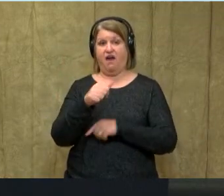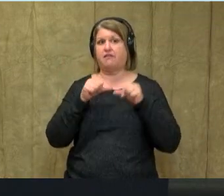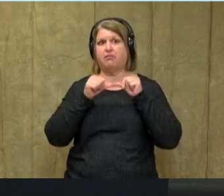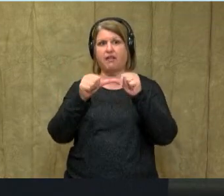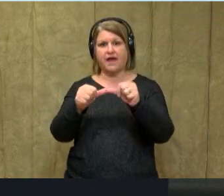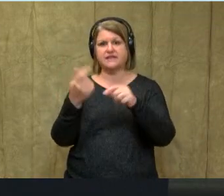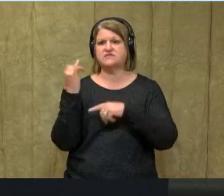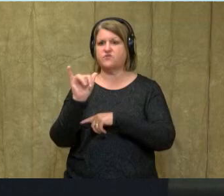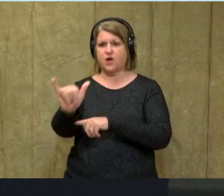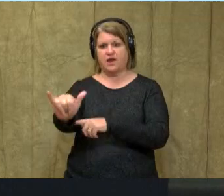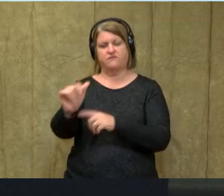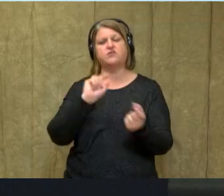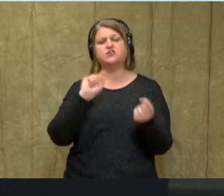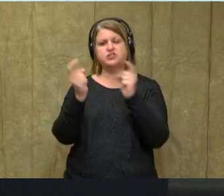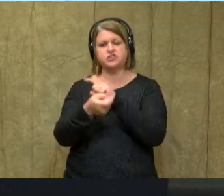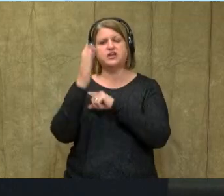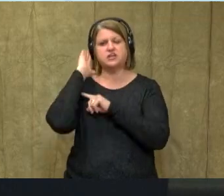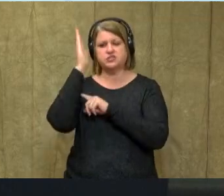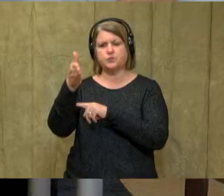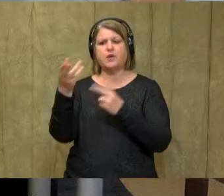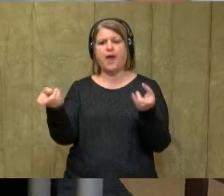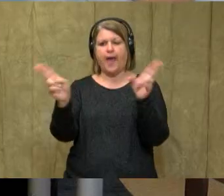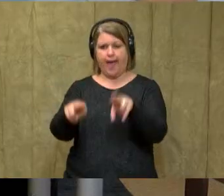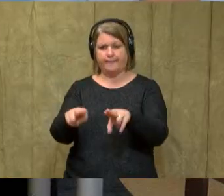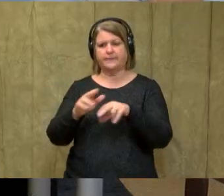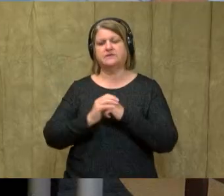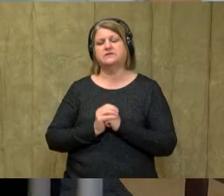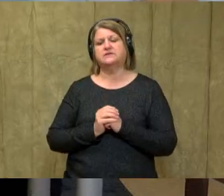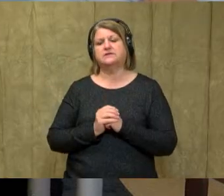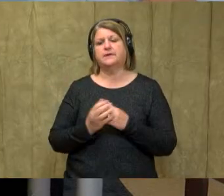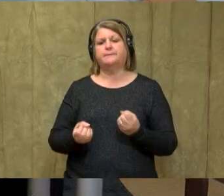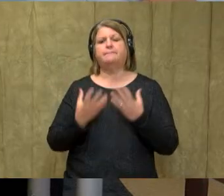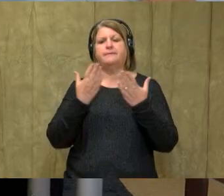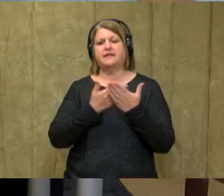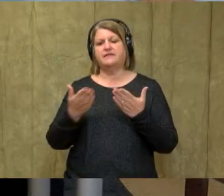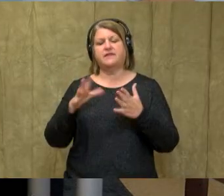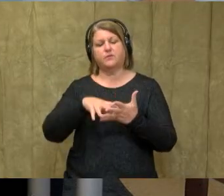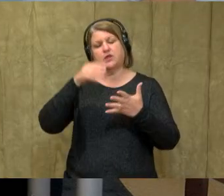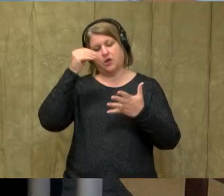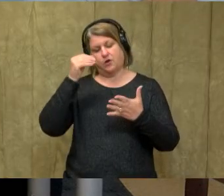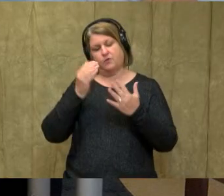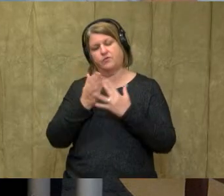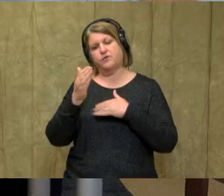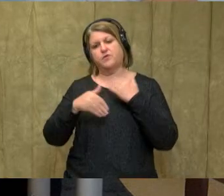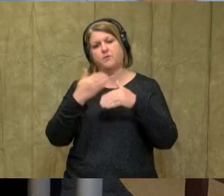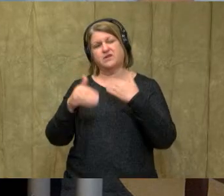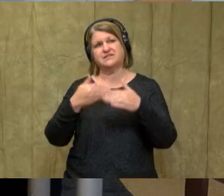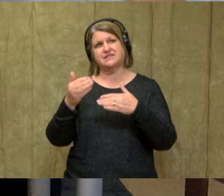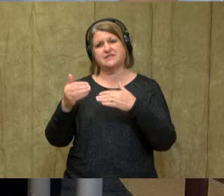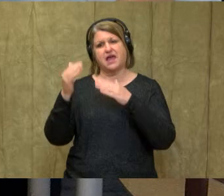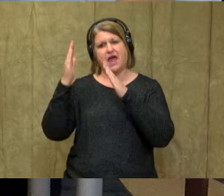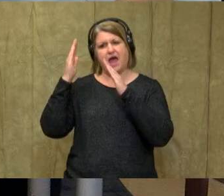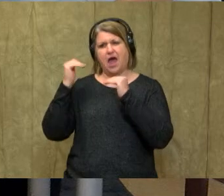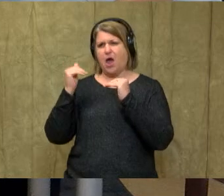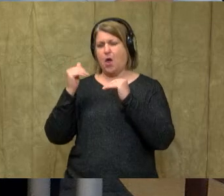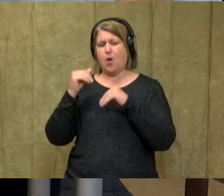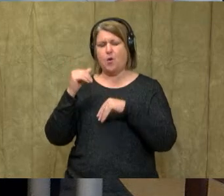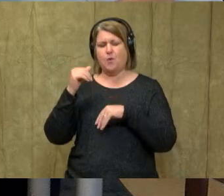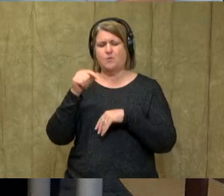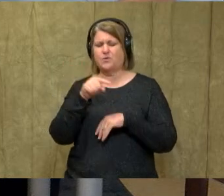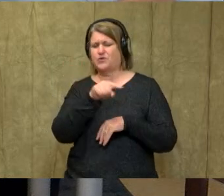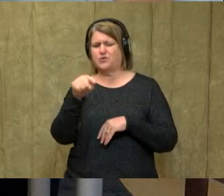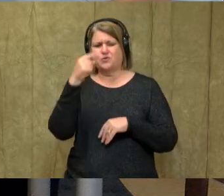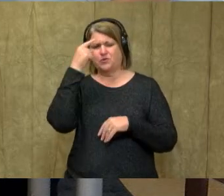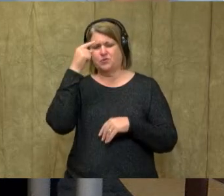come, and that's a good thing. So a lot that we've learned throughout this process, and I hope that you don't believe these months were wasted. They